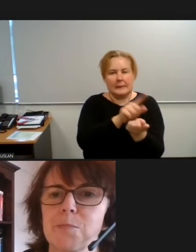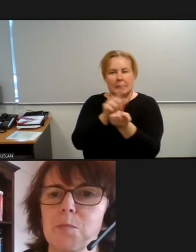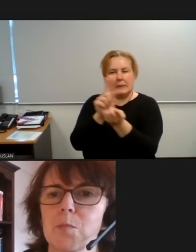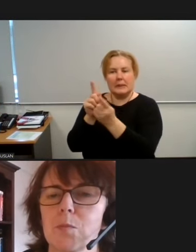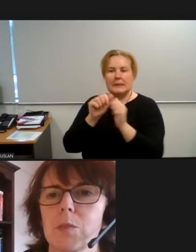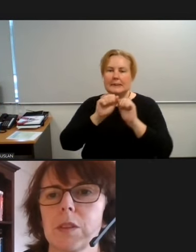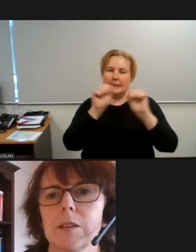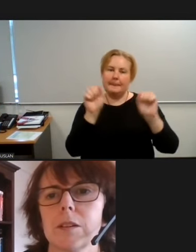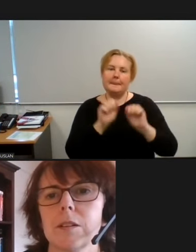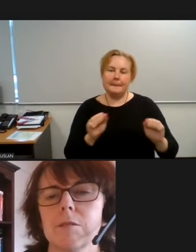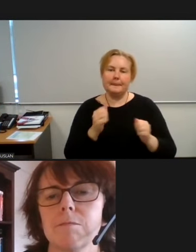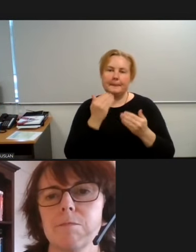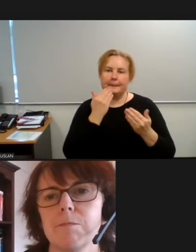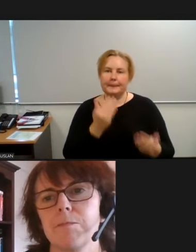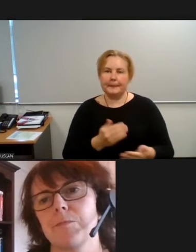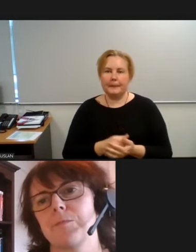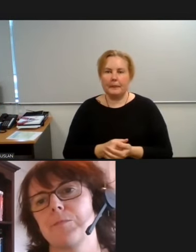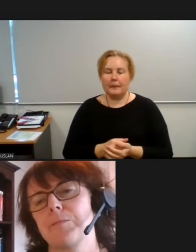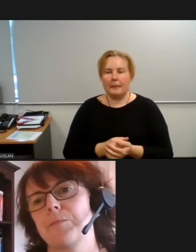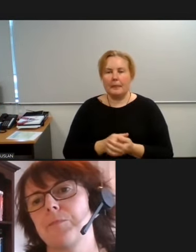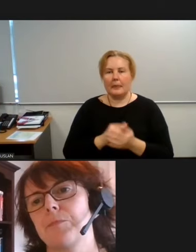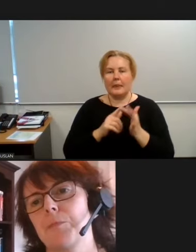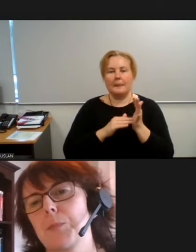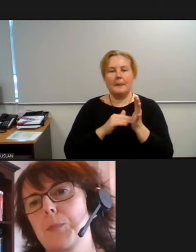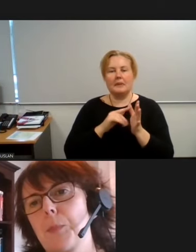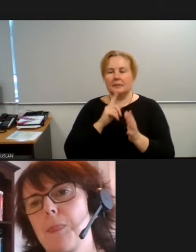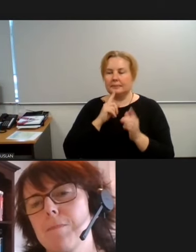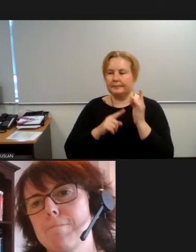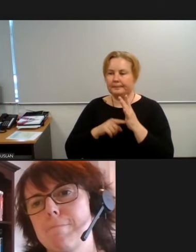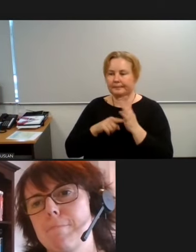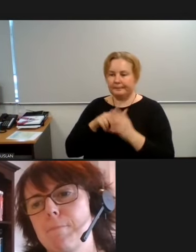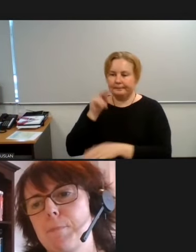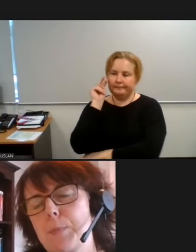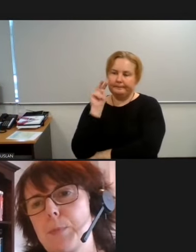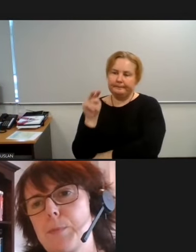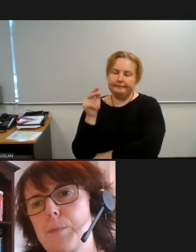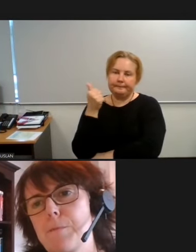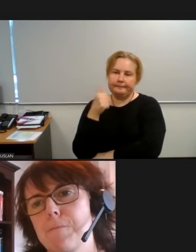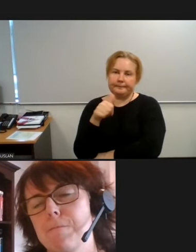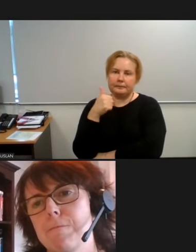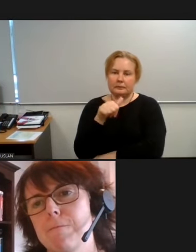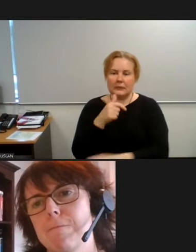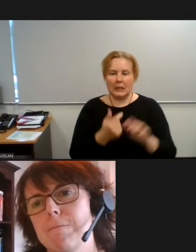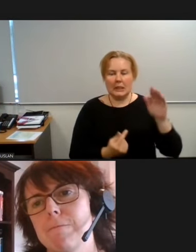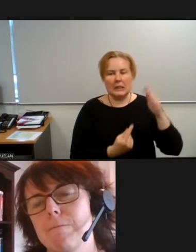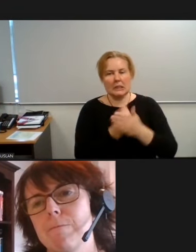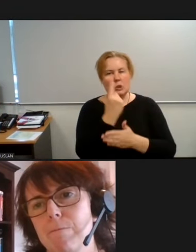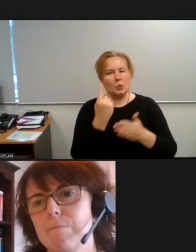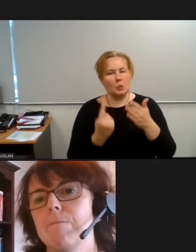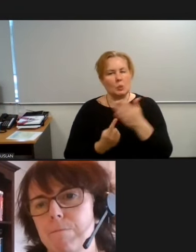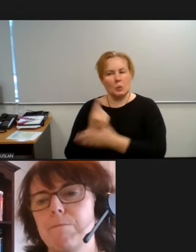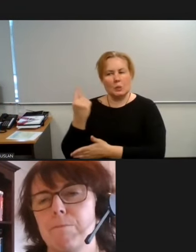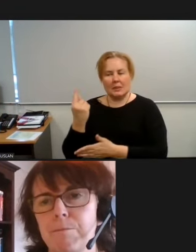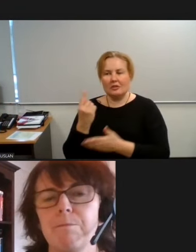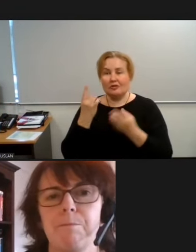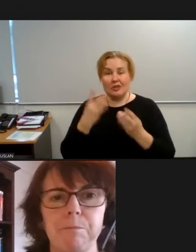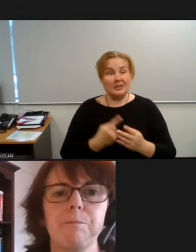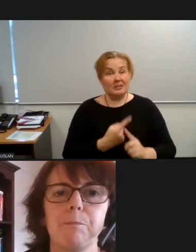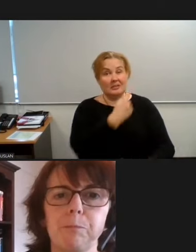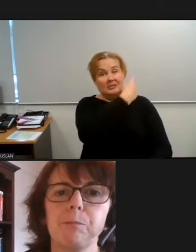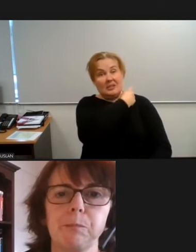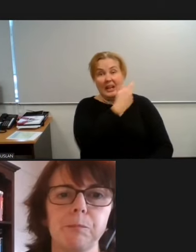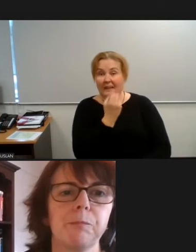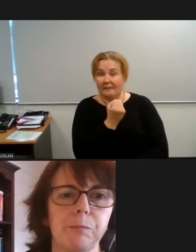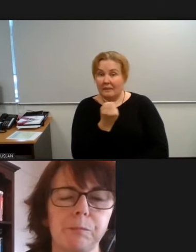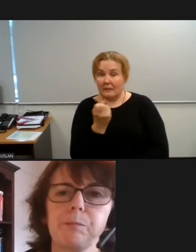that's a really, it's such an important observation, isn't it, in terms of issues that already existed and then seeing, I